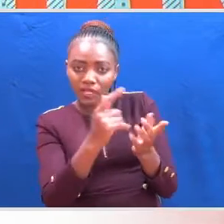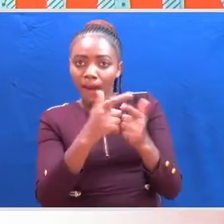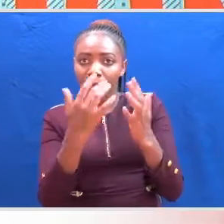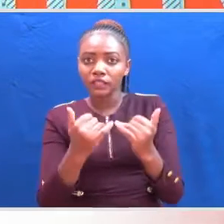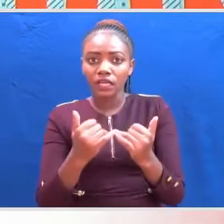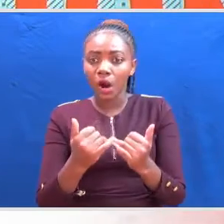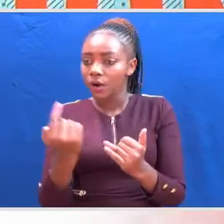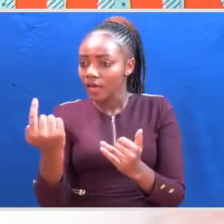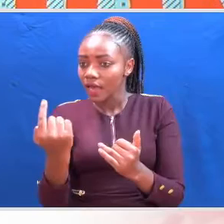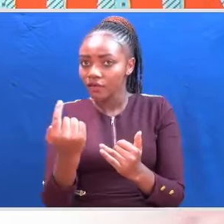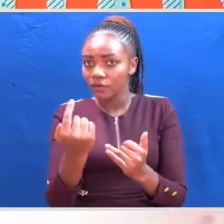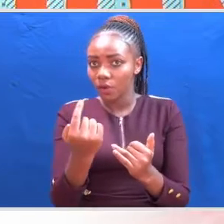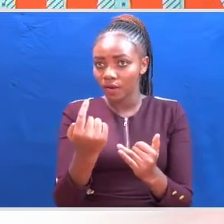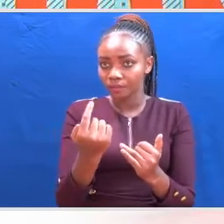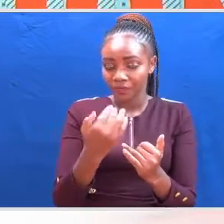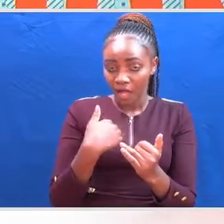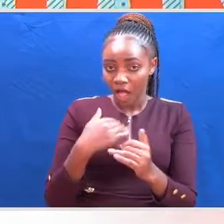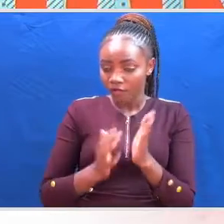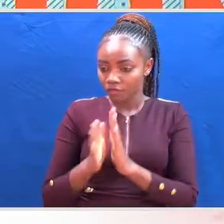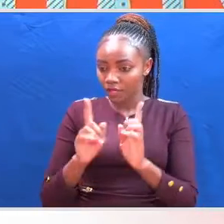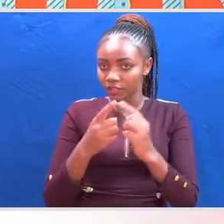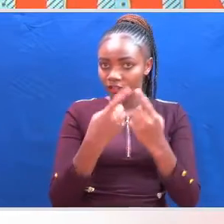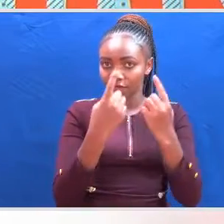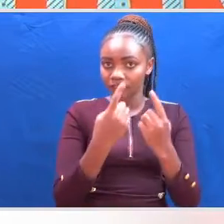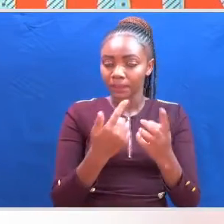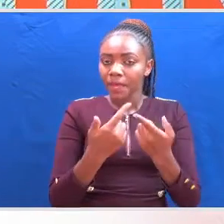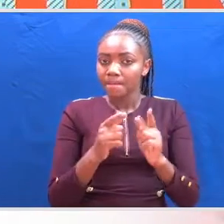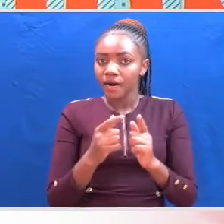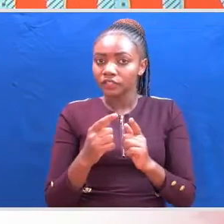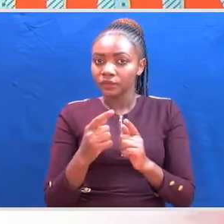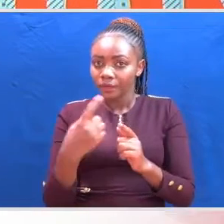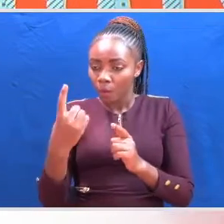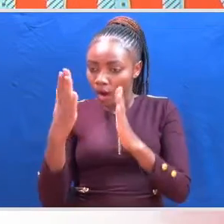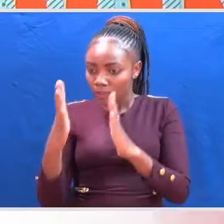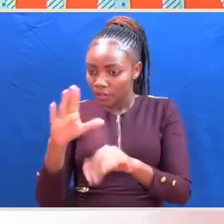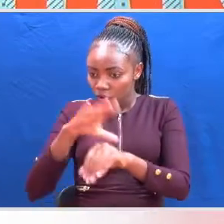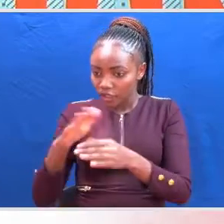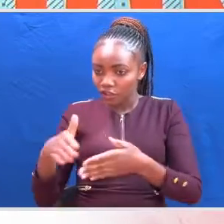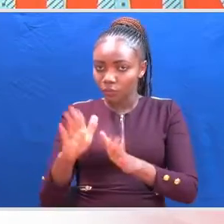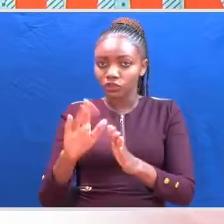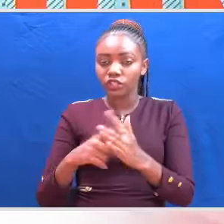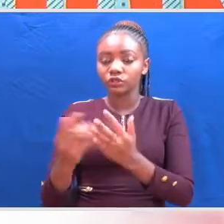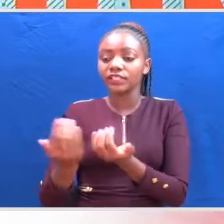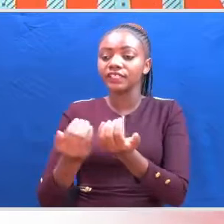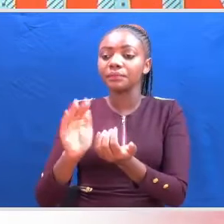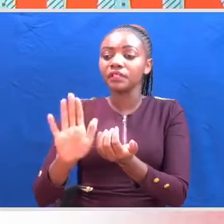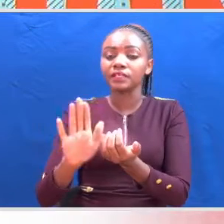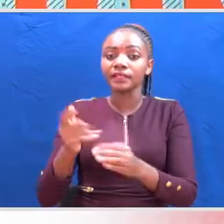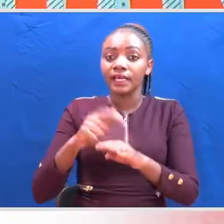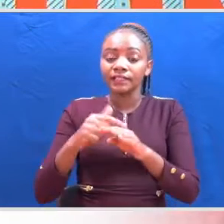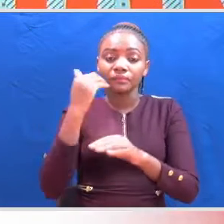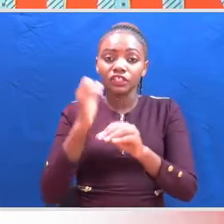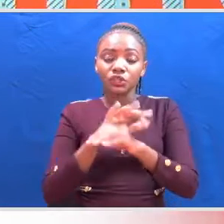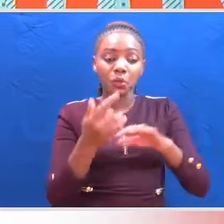every cloud has a silver lining, and one Pauline Kanja spotted the opportunity in starting a business during the